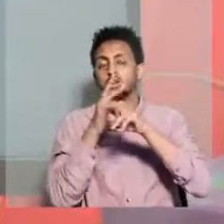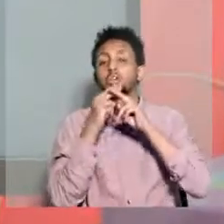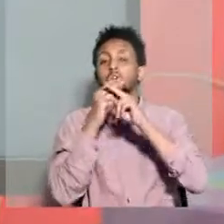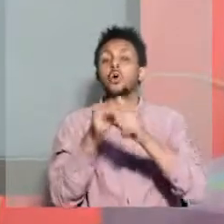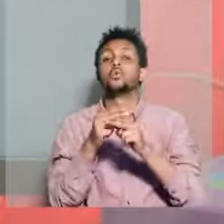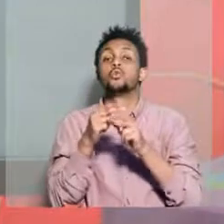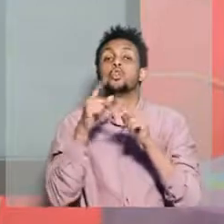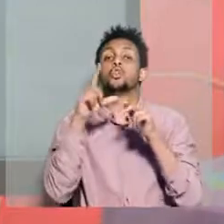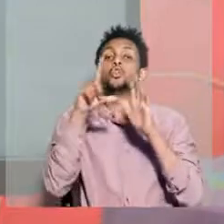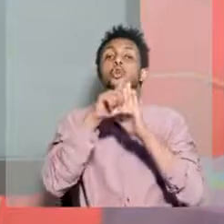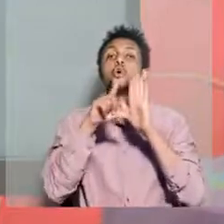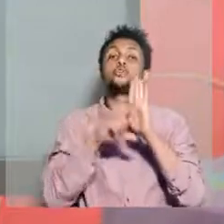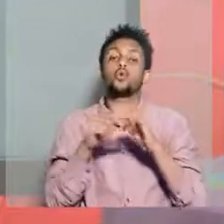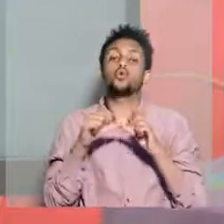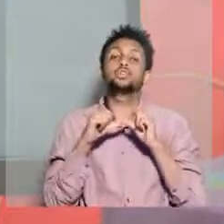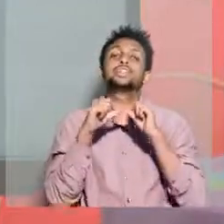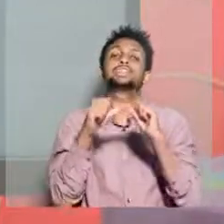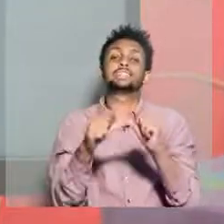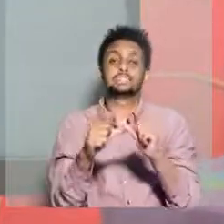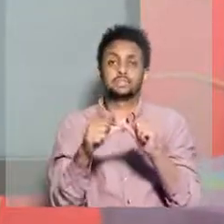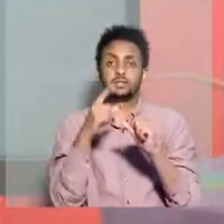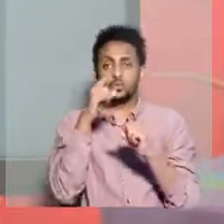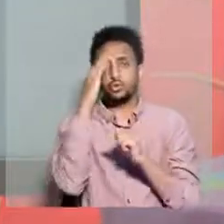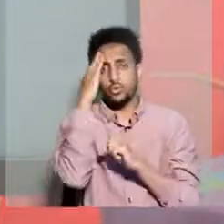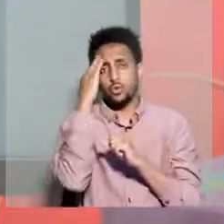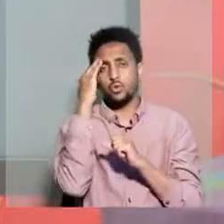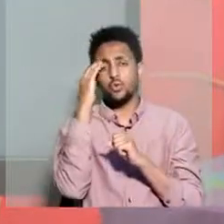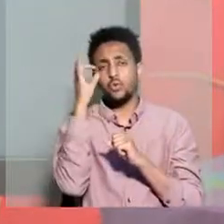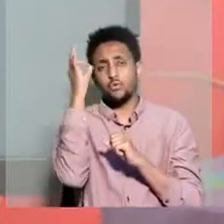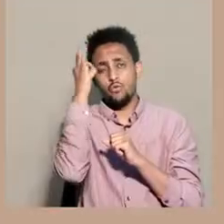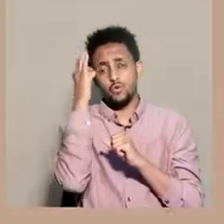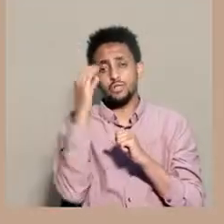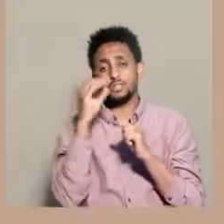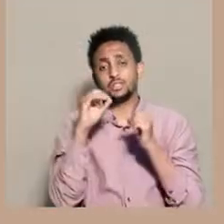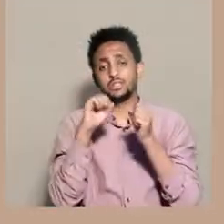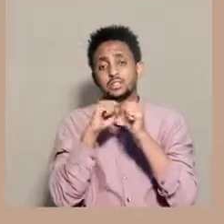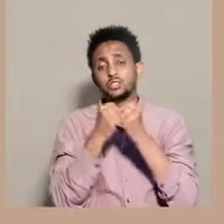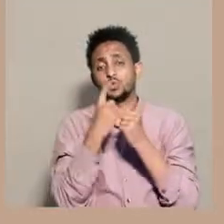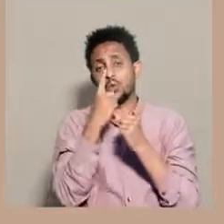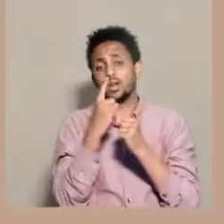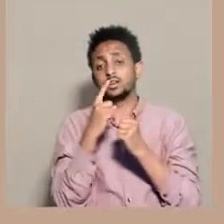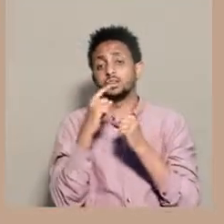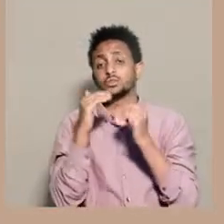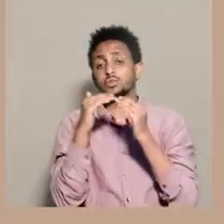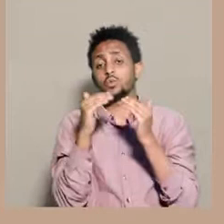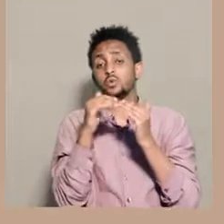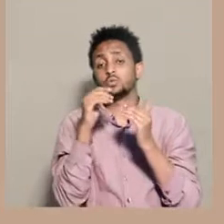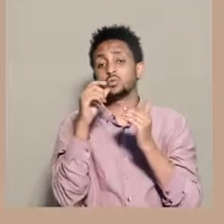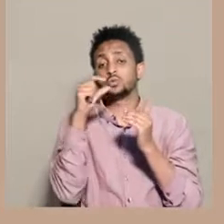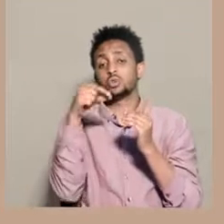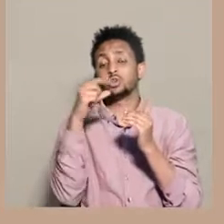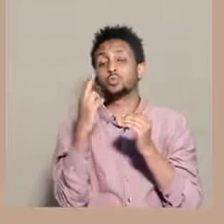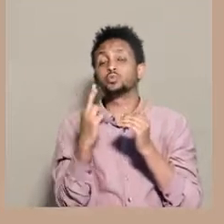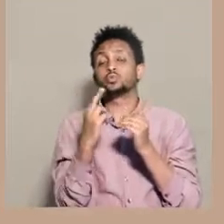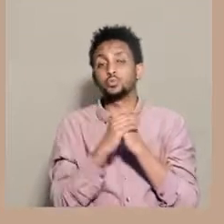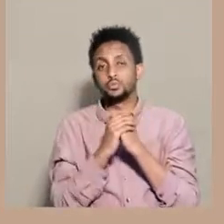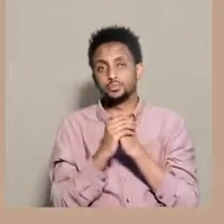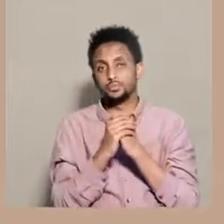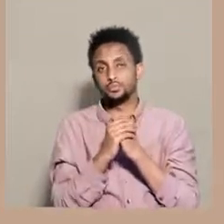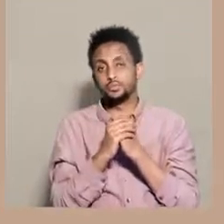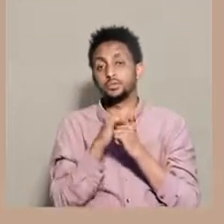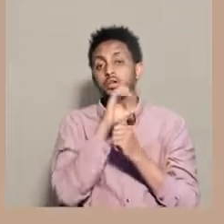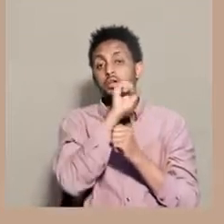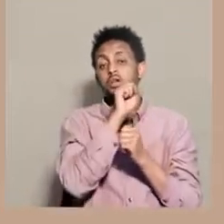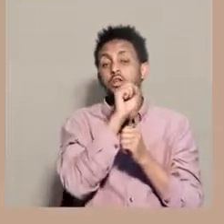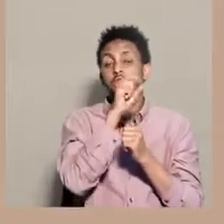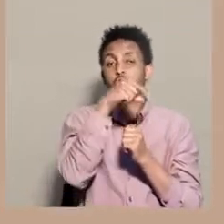law of continuity. In the law of continuity, we know that flow rate at section 1 should be equals to flow rate at section 2. At